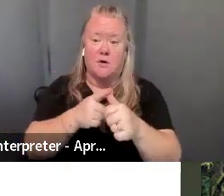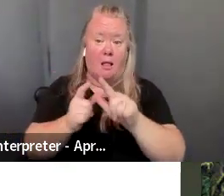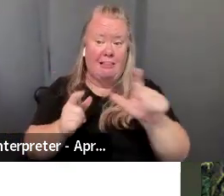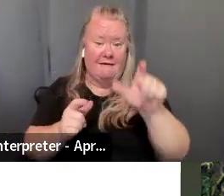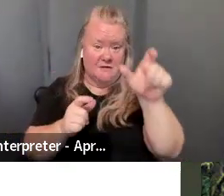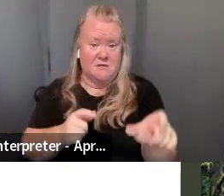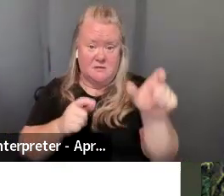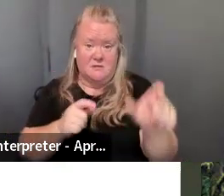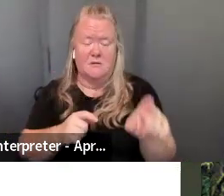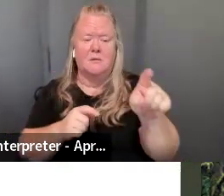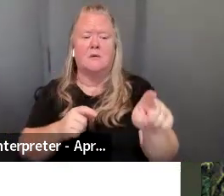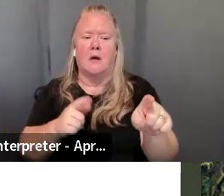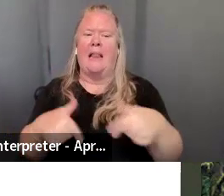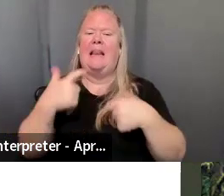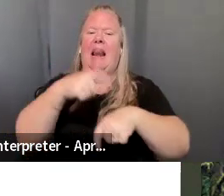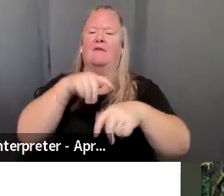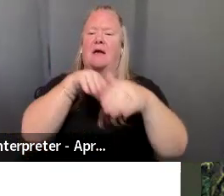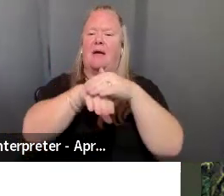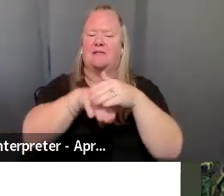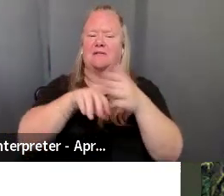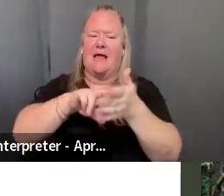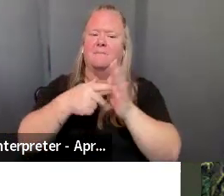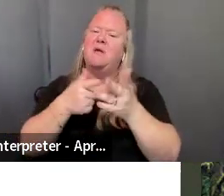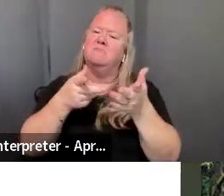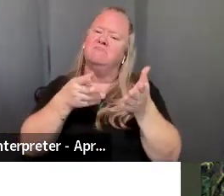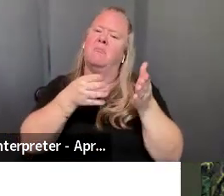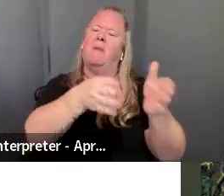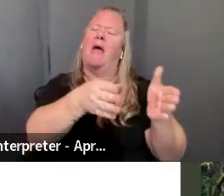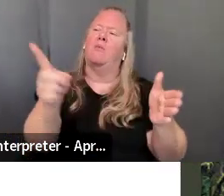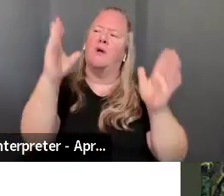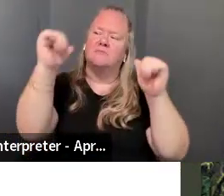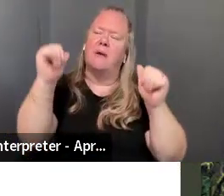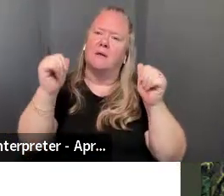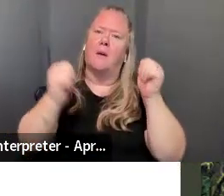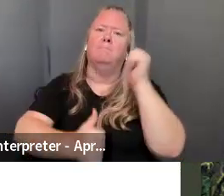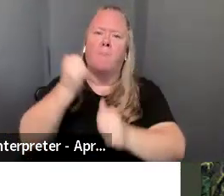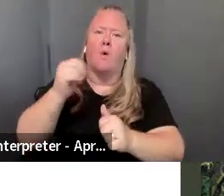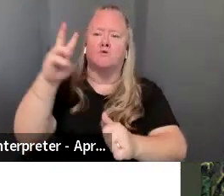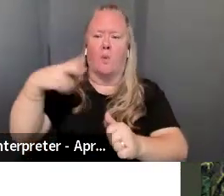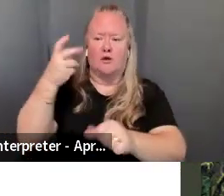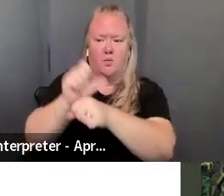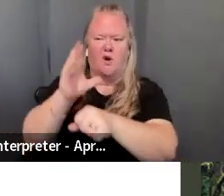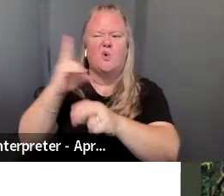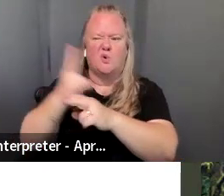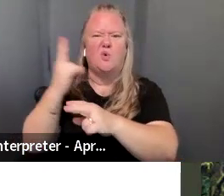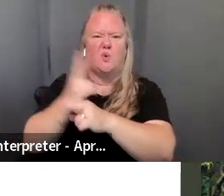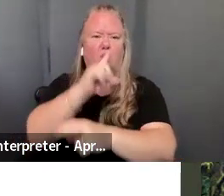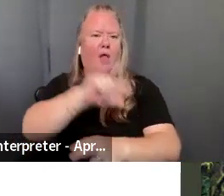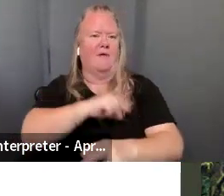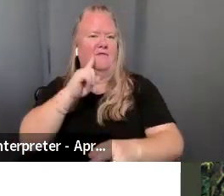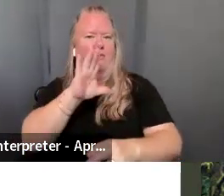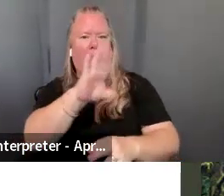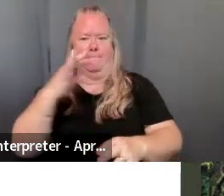left there is the lifetime access. So this is the pathway that we expect the most Washington workers will use to qualify for